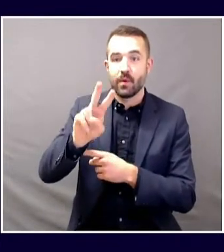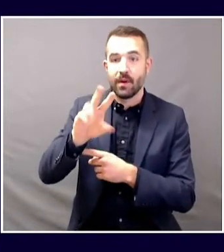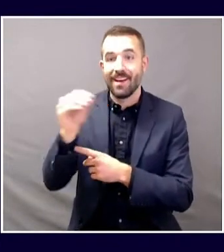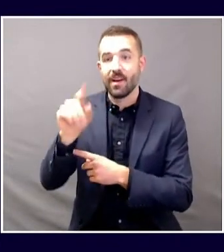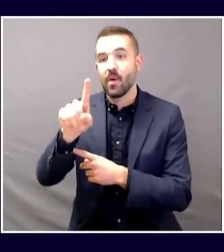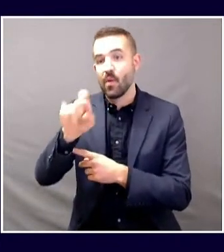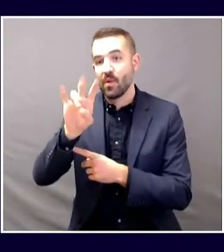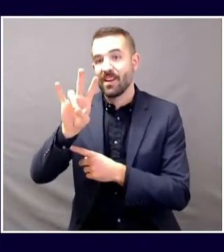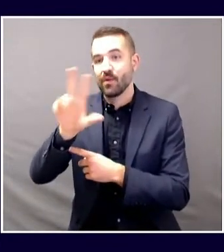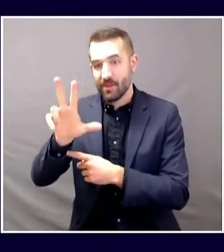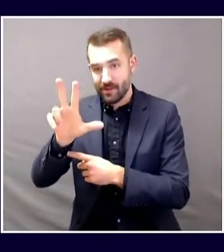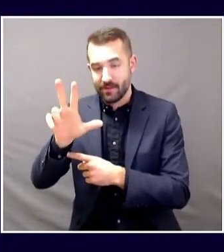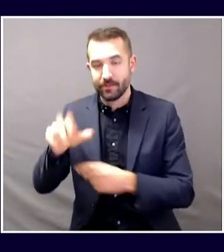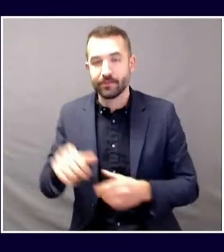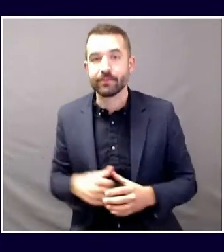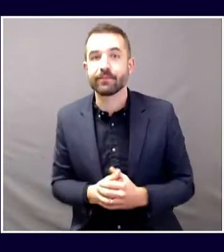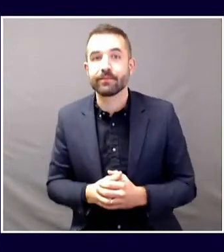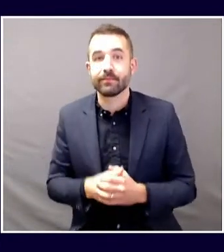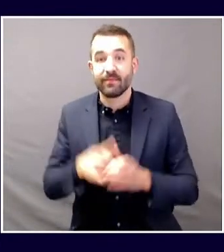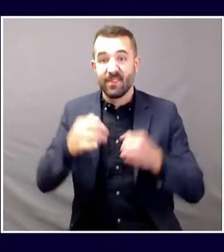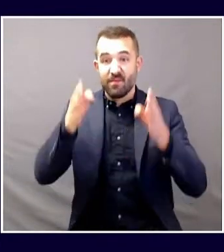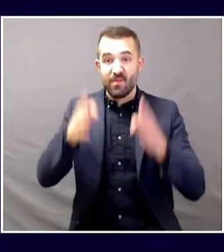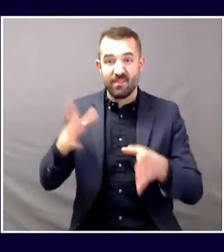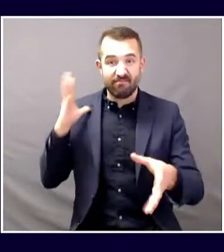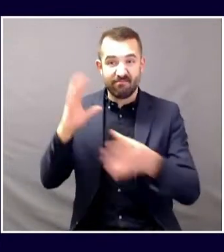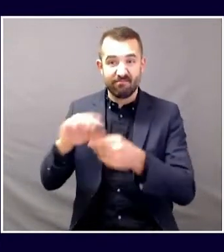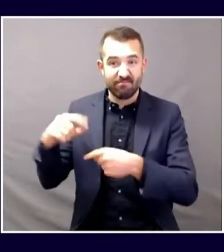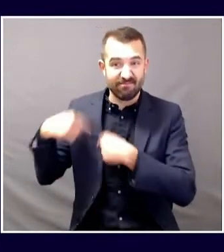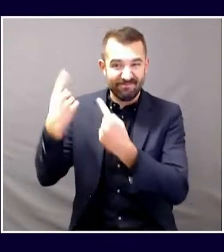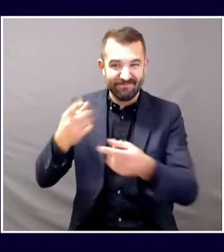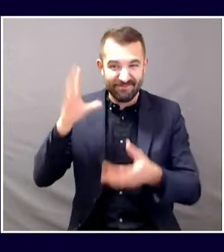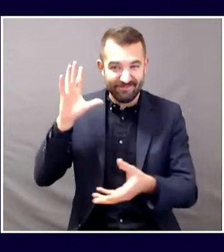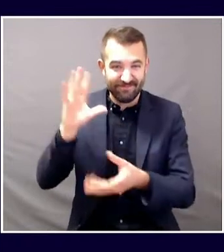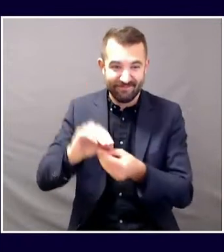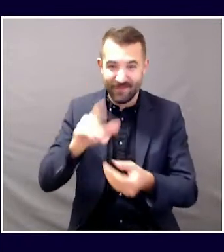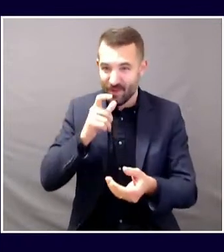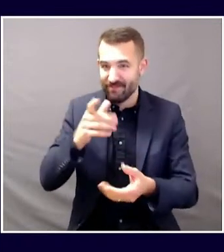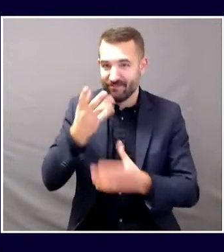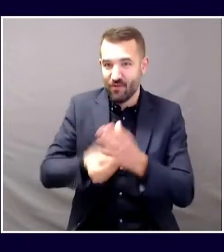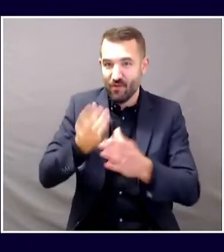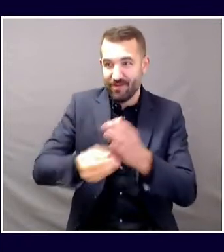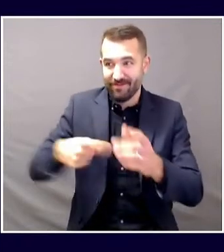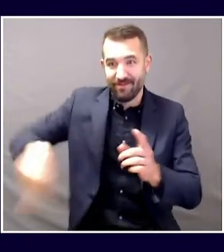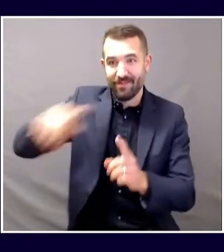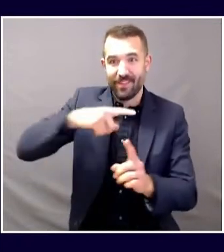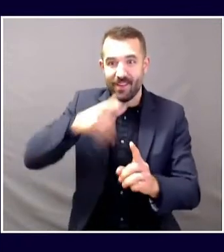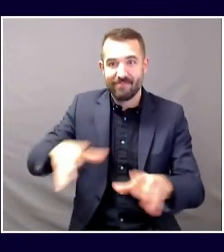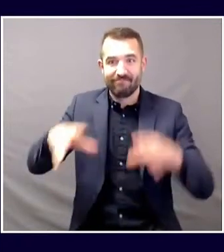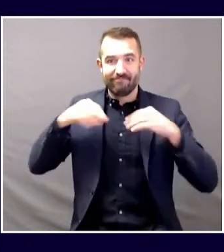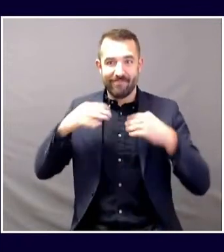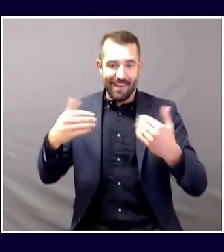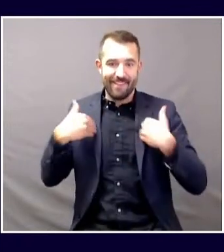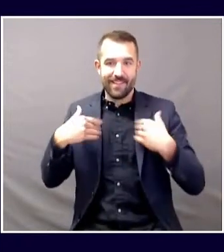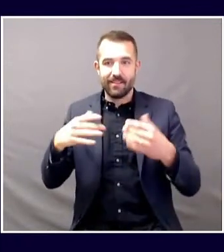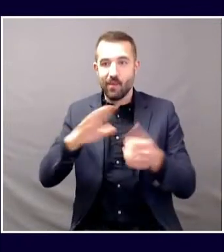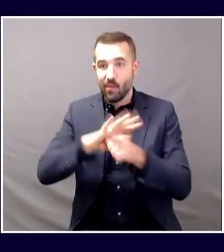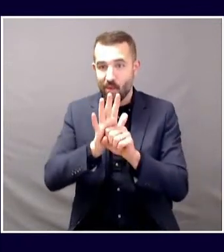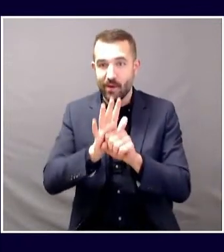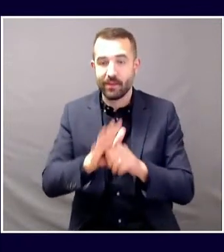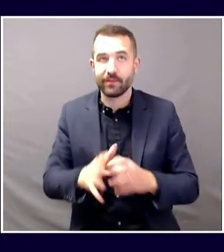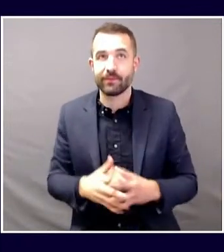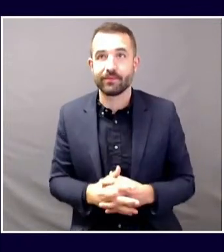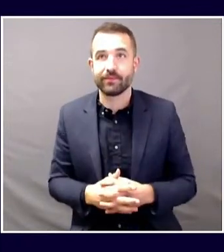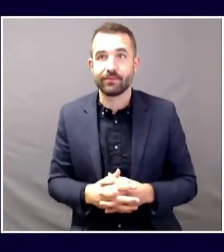and 173rd deaths associated with COVID-19 in Maine. These are